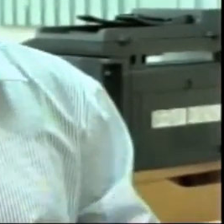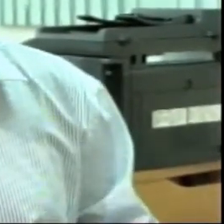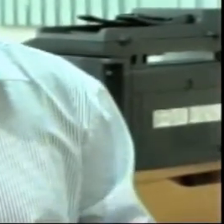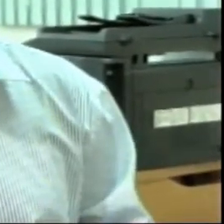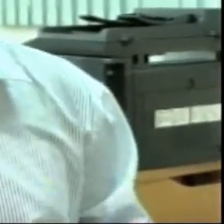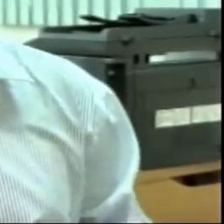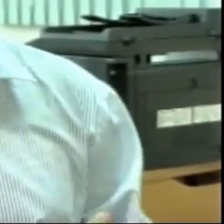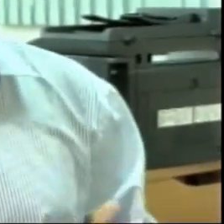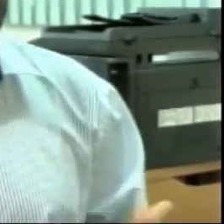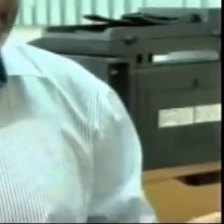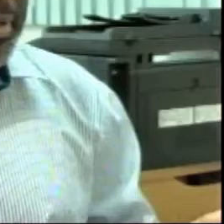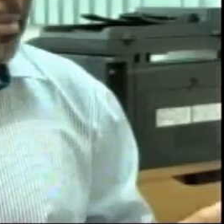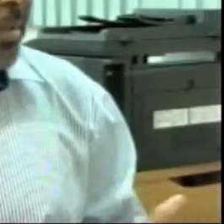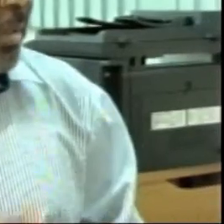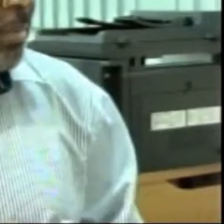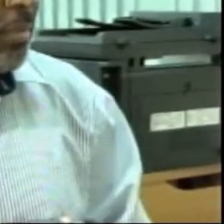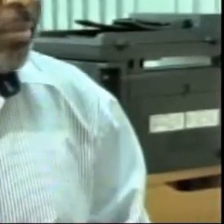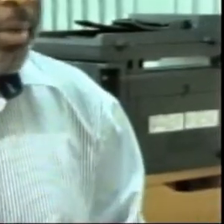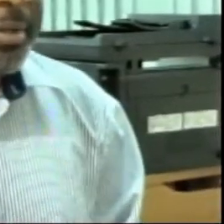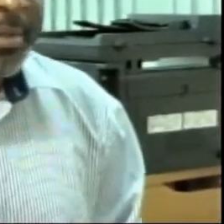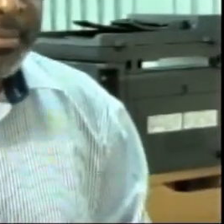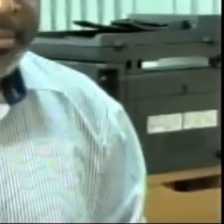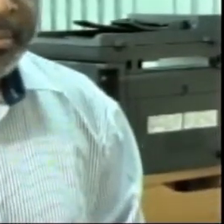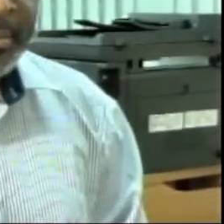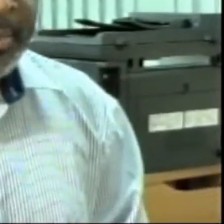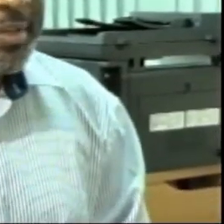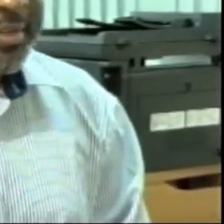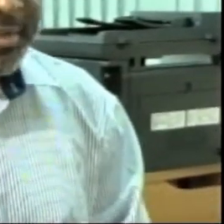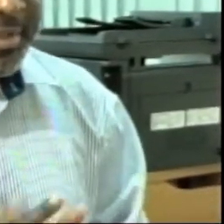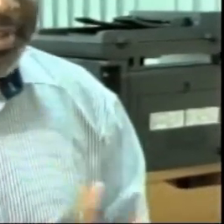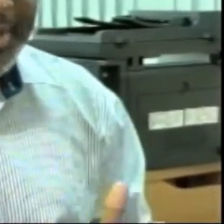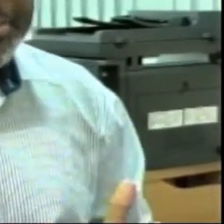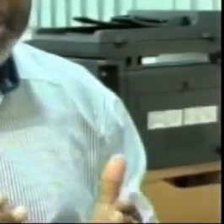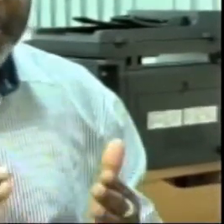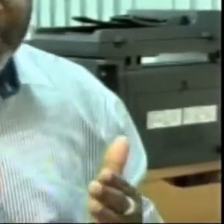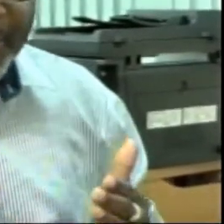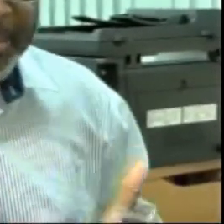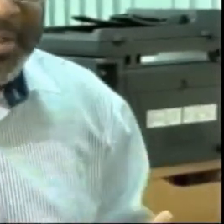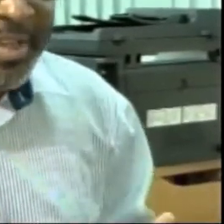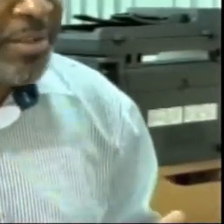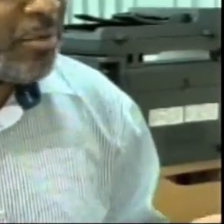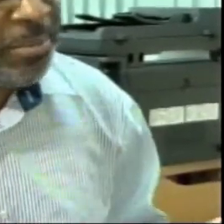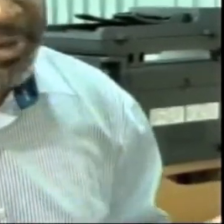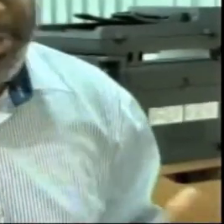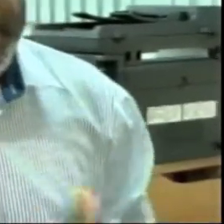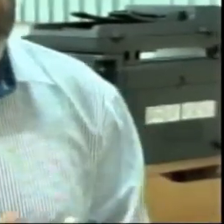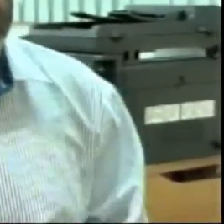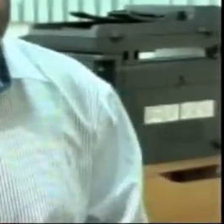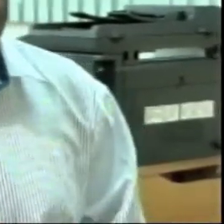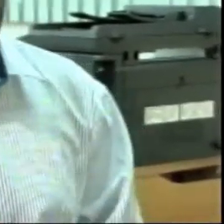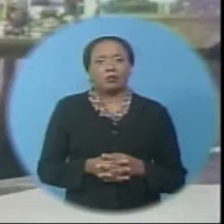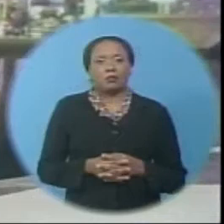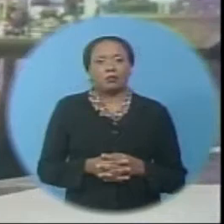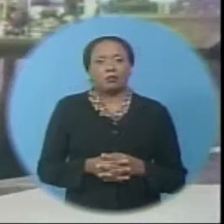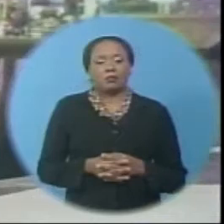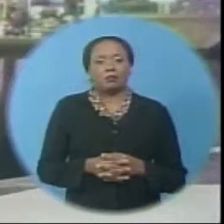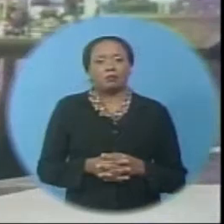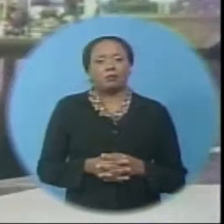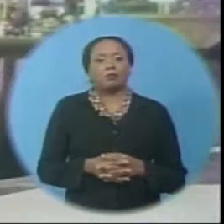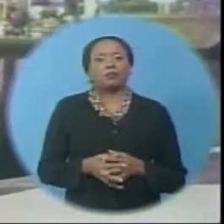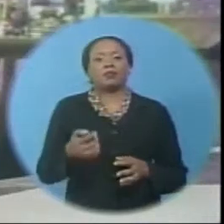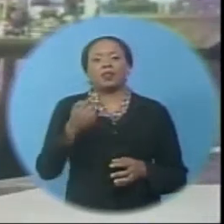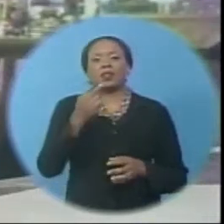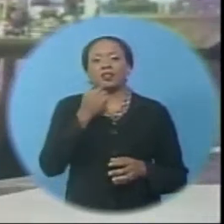have to find some way to find themselves to work. It's a bit of common sense in cooperation.